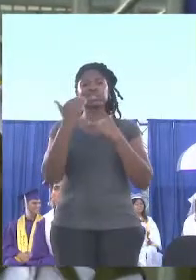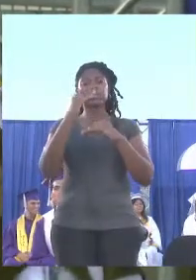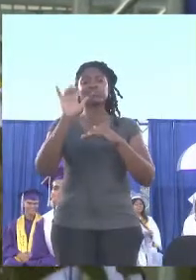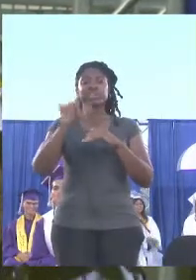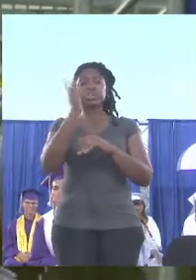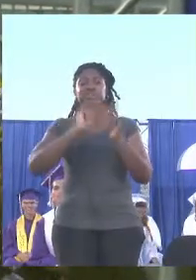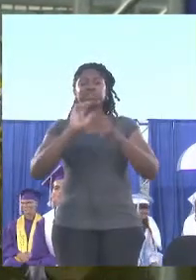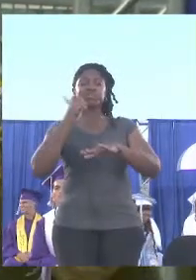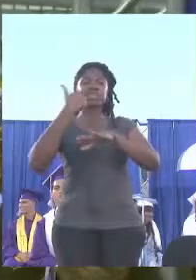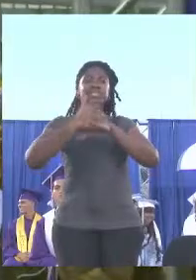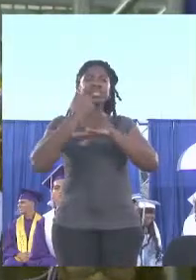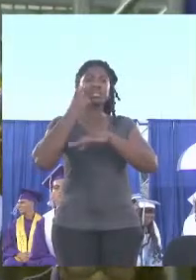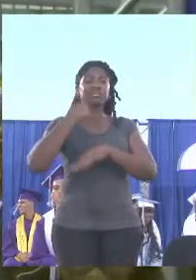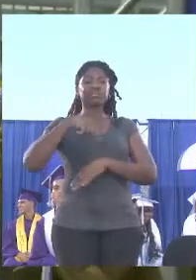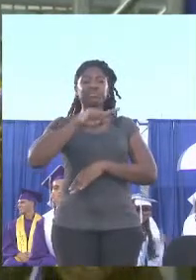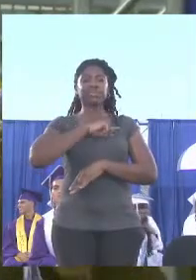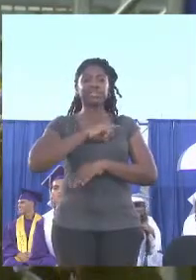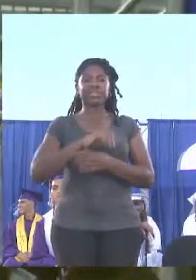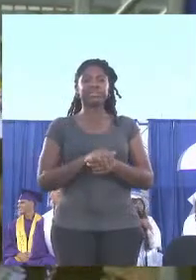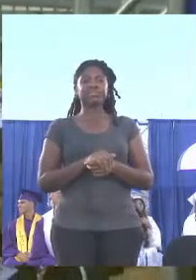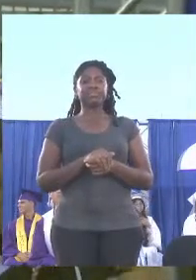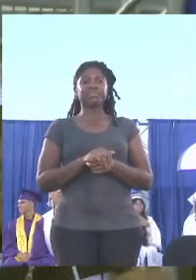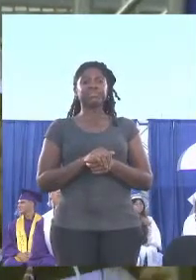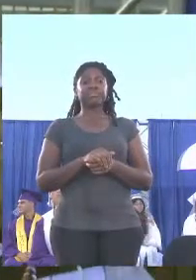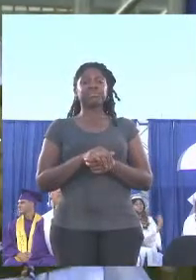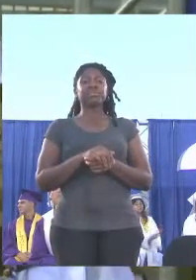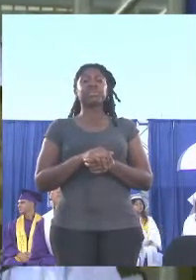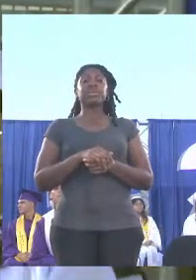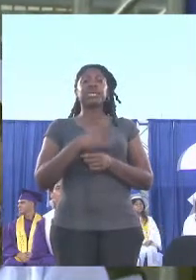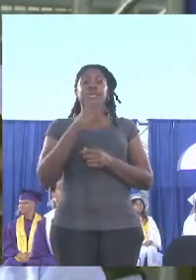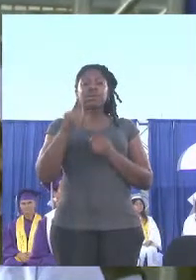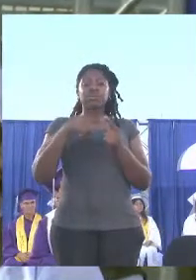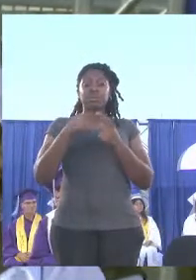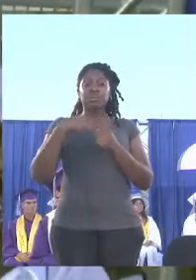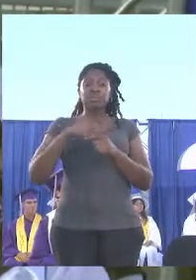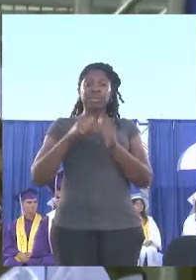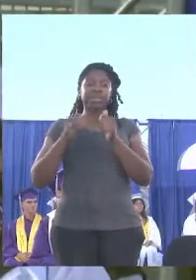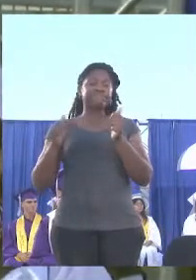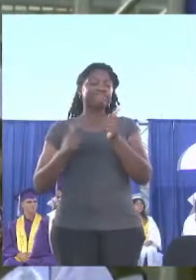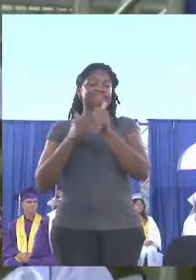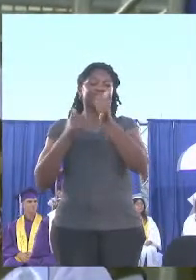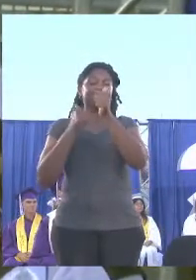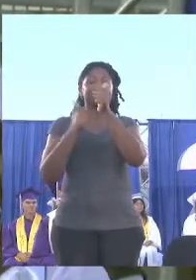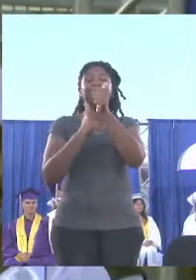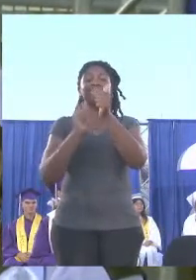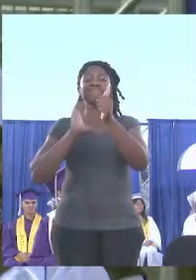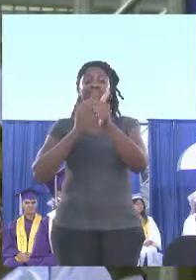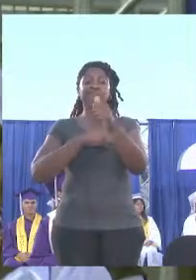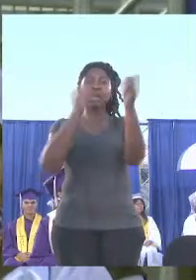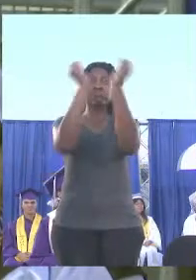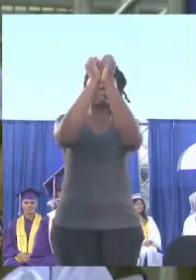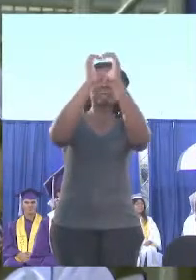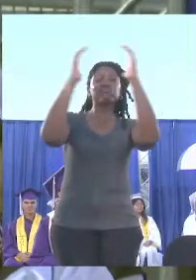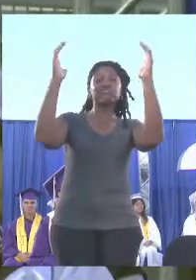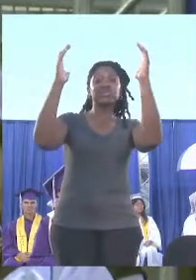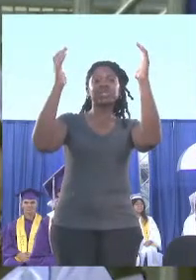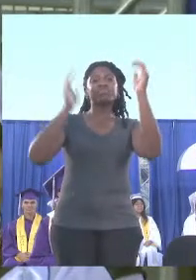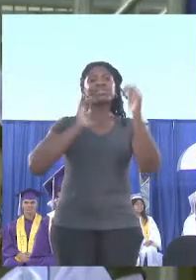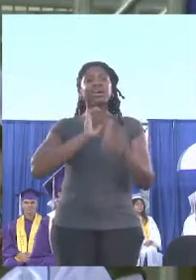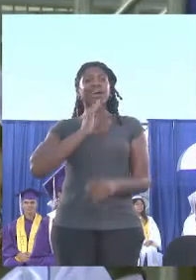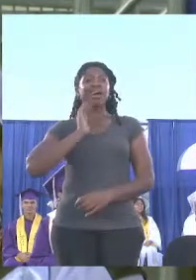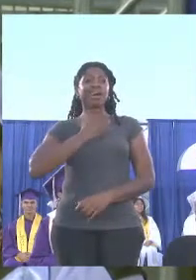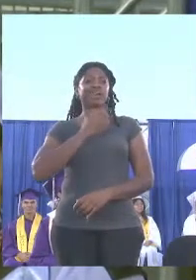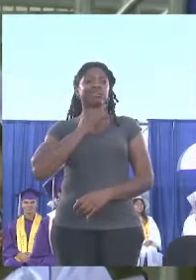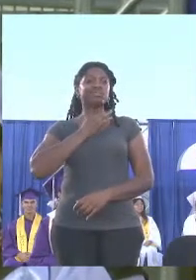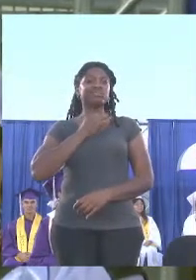own expectations. As we pursue our dreams, let passions be our driving forces, and let curiosity fuel our desire